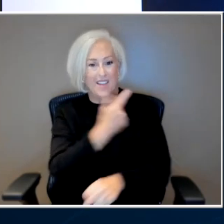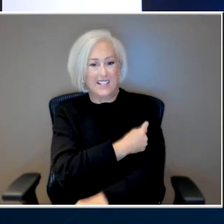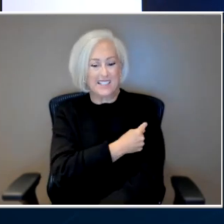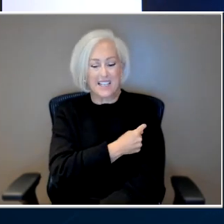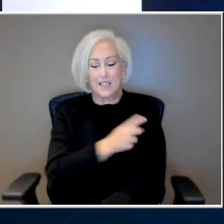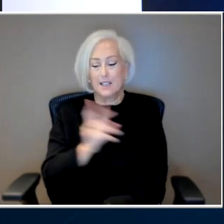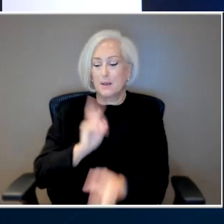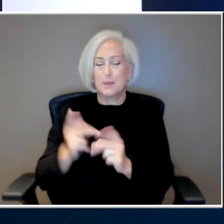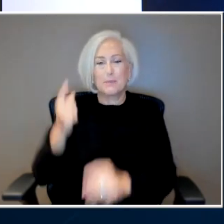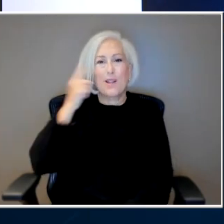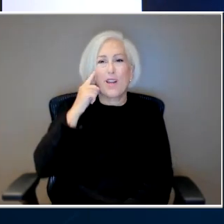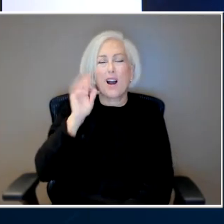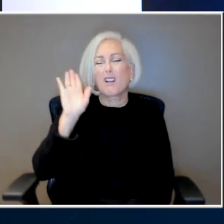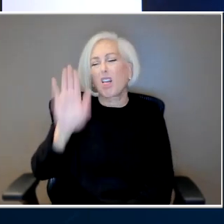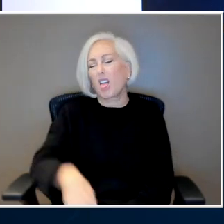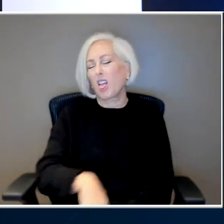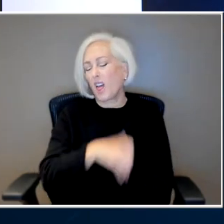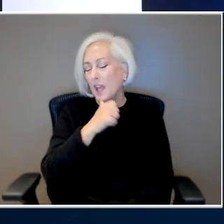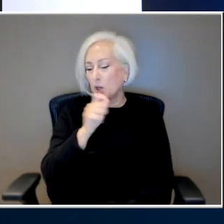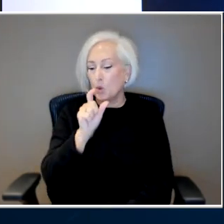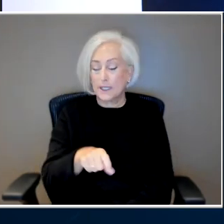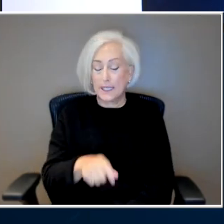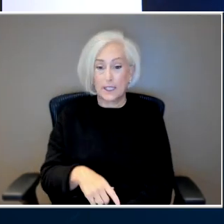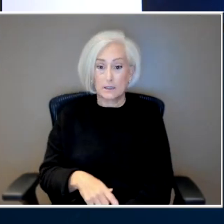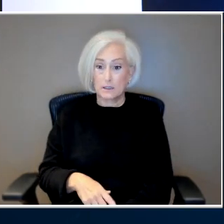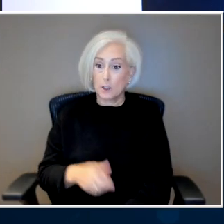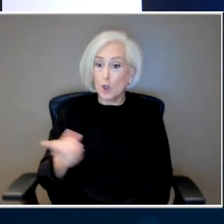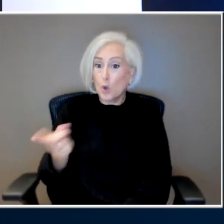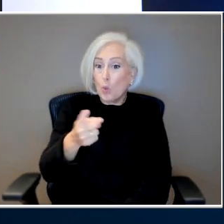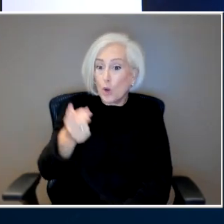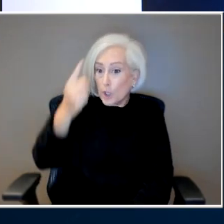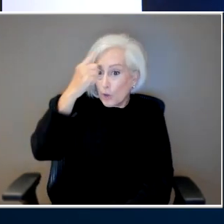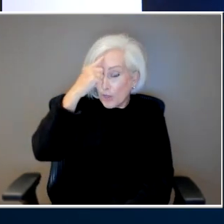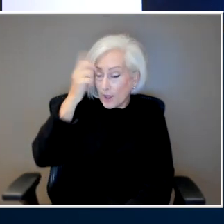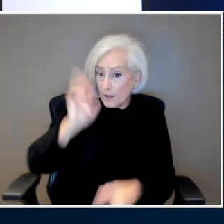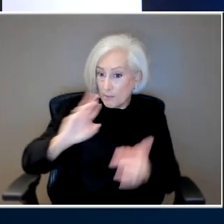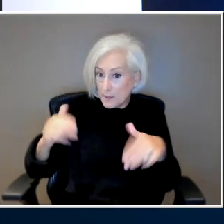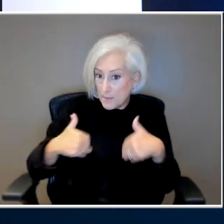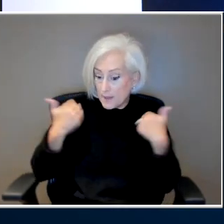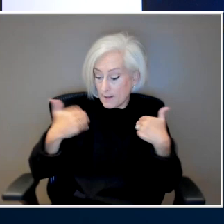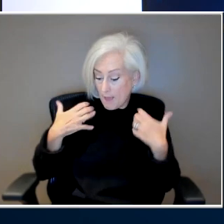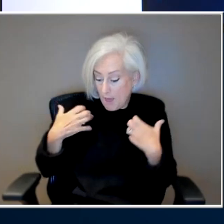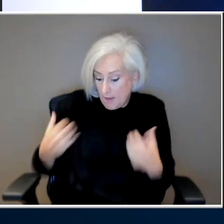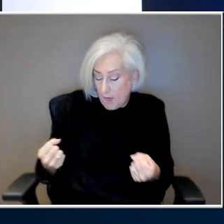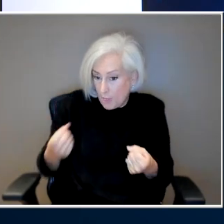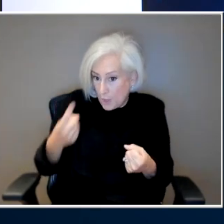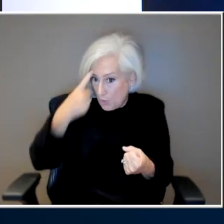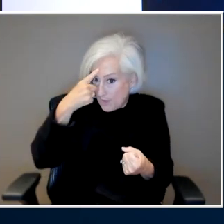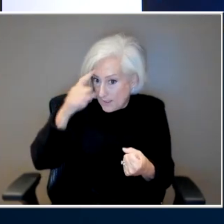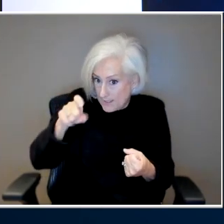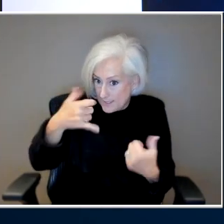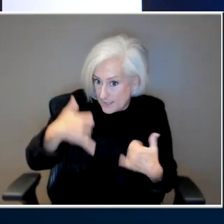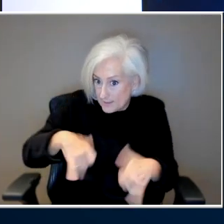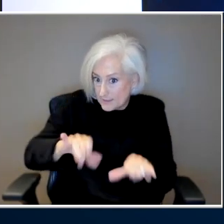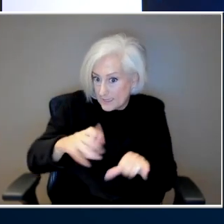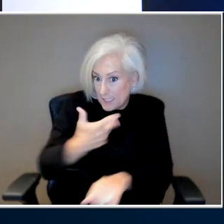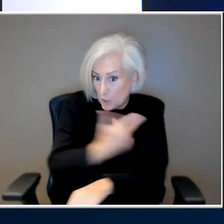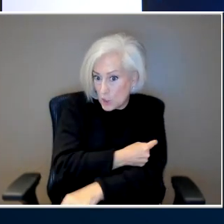Guys, do people need the COVID shot even when they're young and healthy? Dr. Rhodes-Stark, let's start with you.